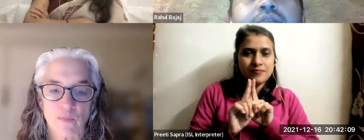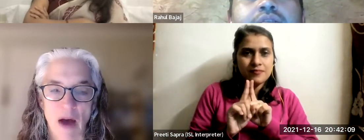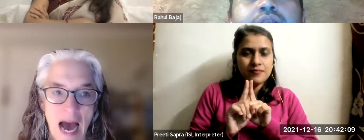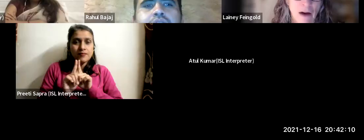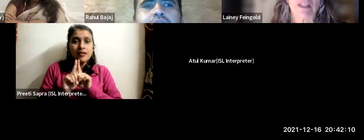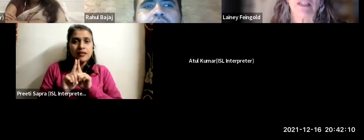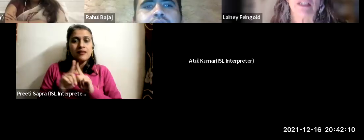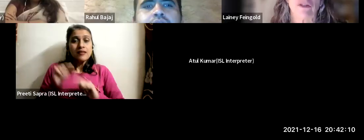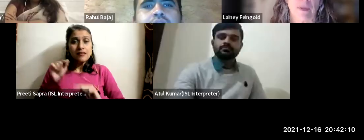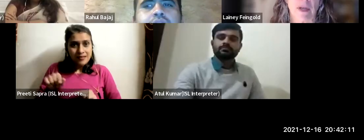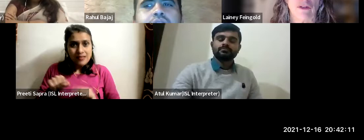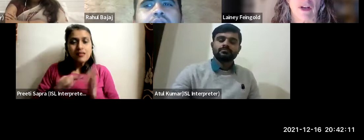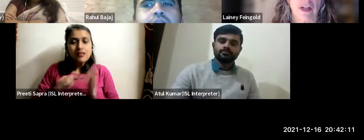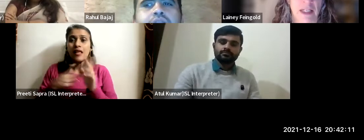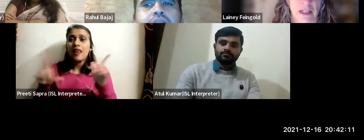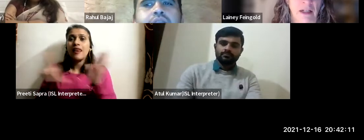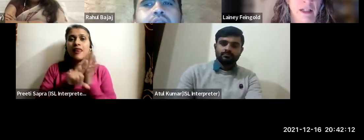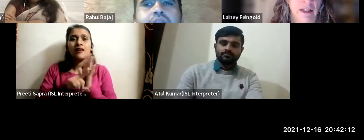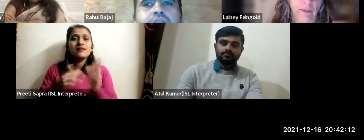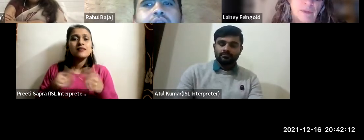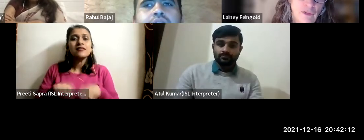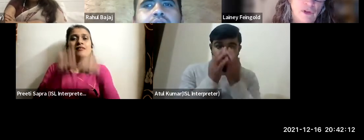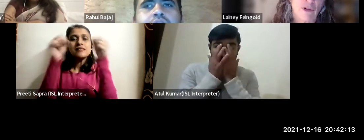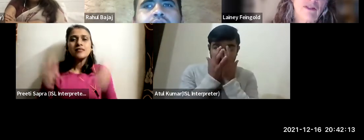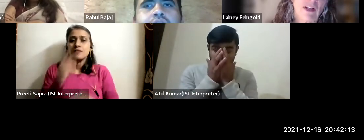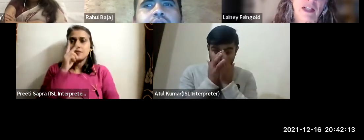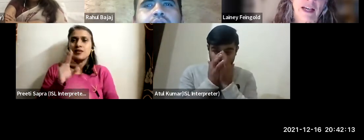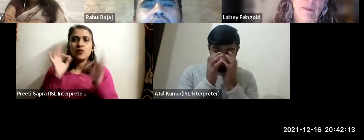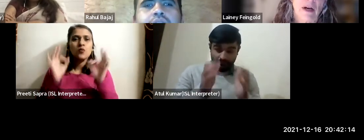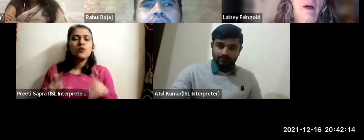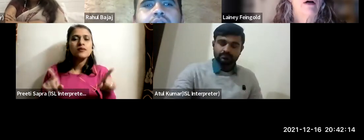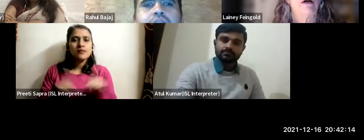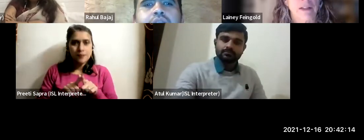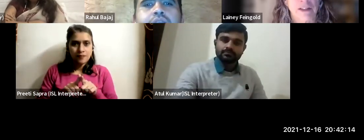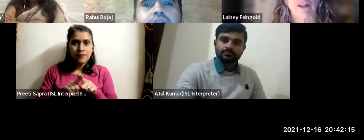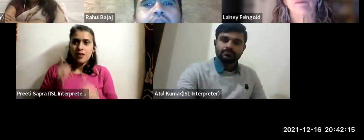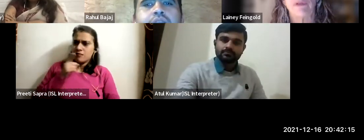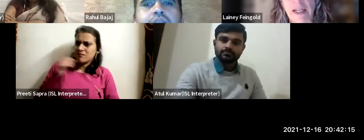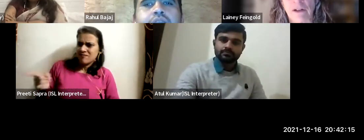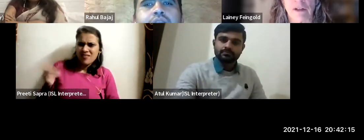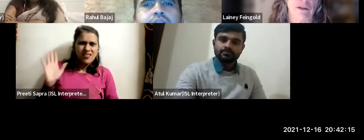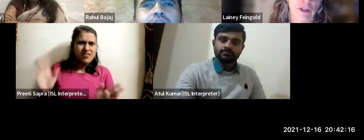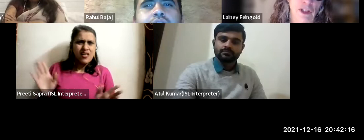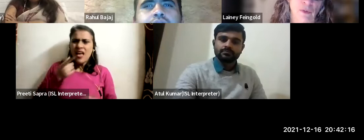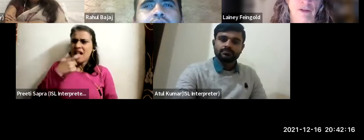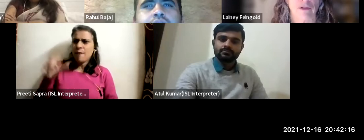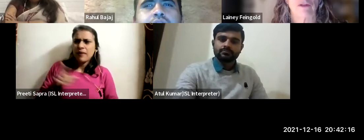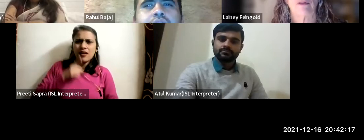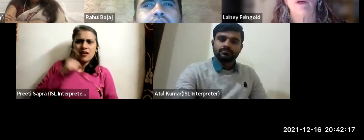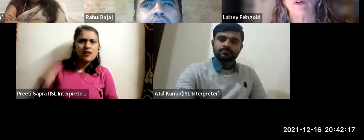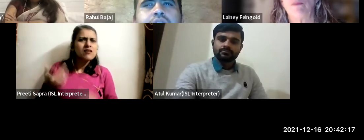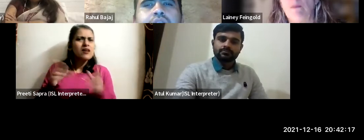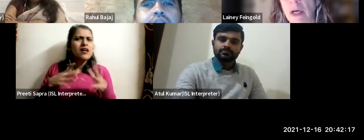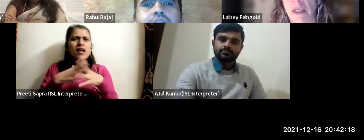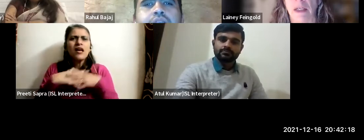is how the legal system is seen, that the person who brings the claim, oh, just a complainer. And here in the US, just